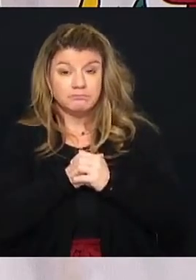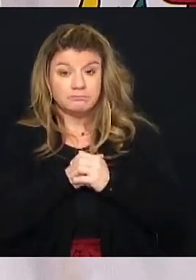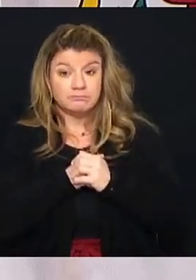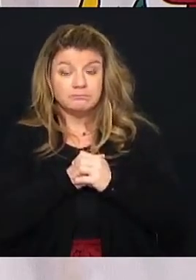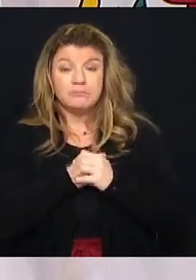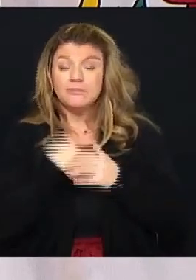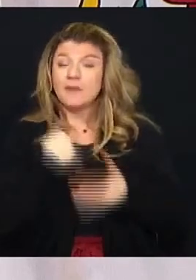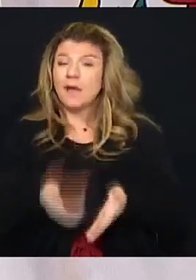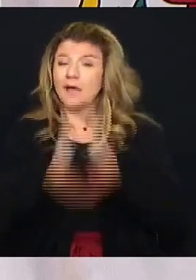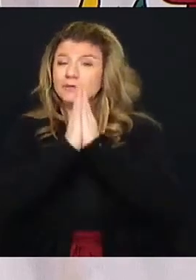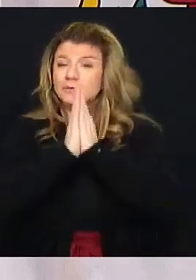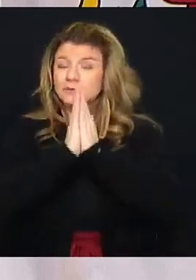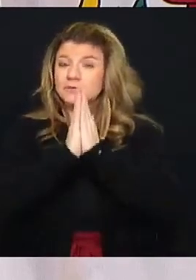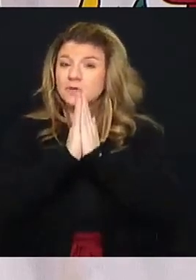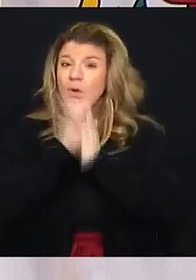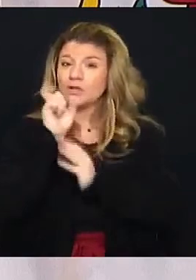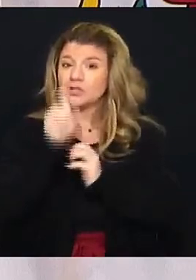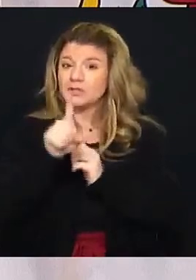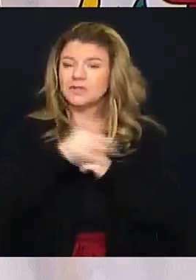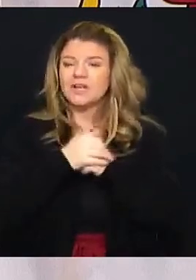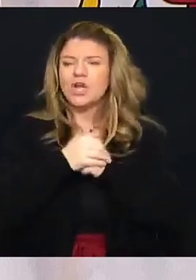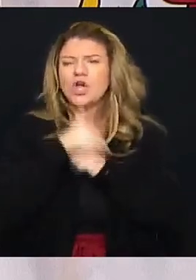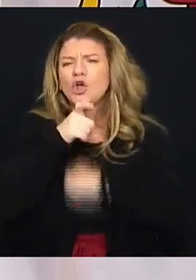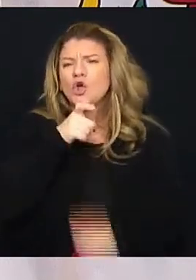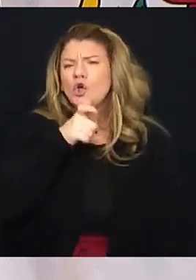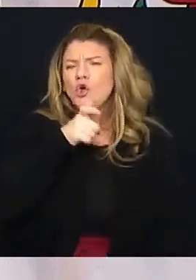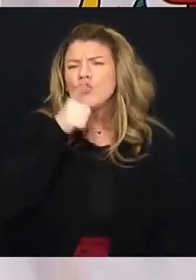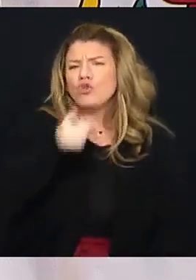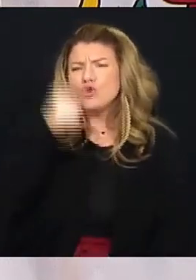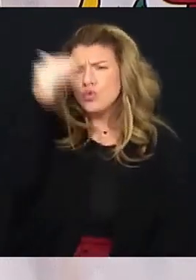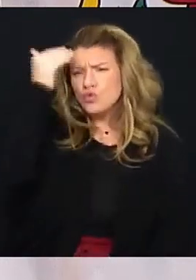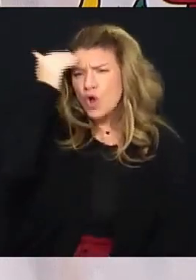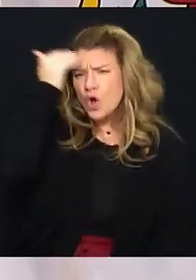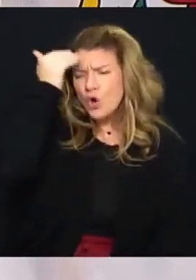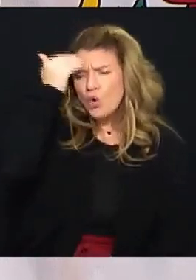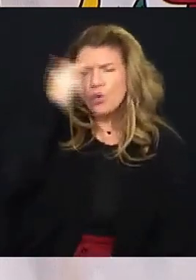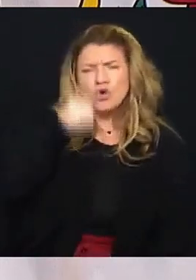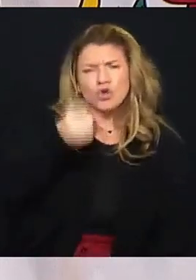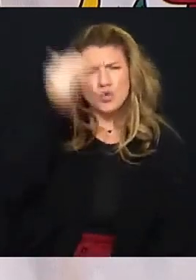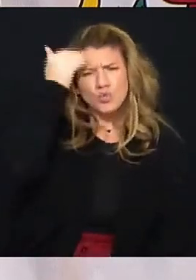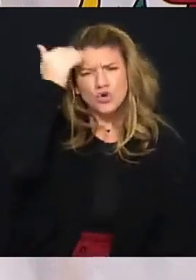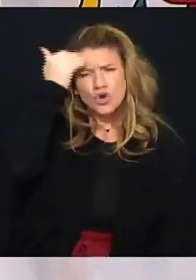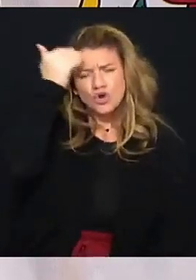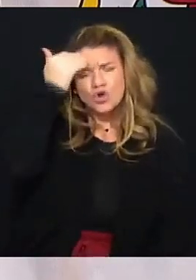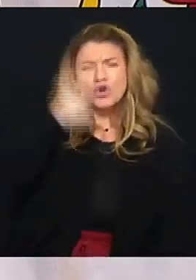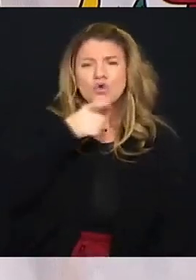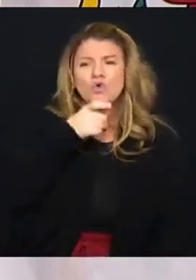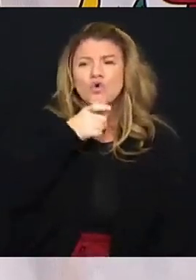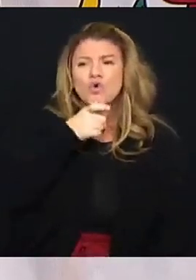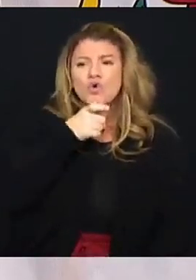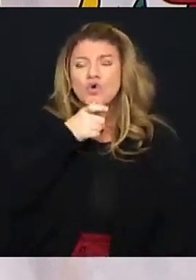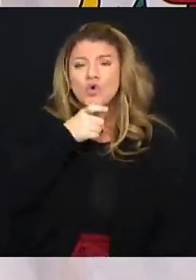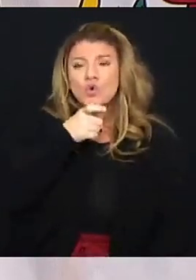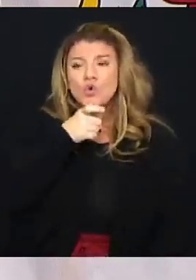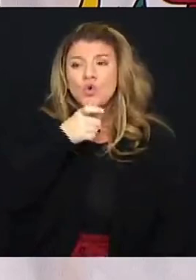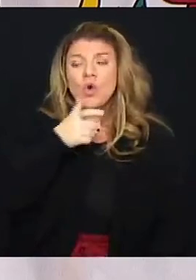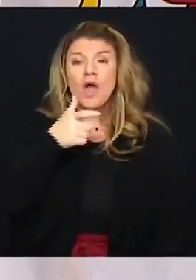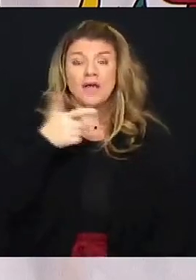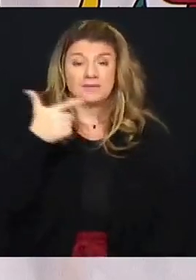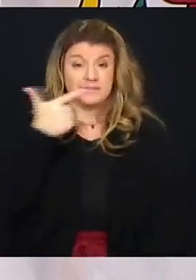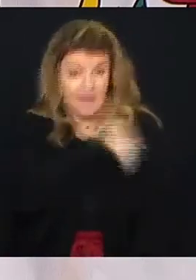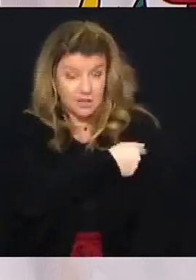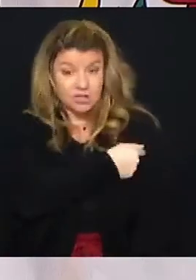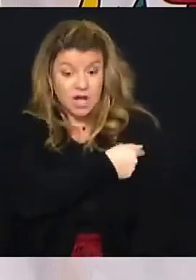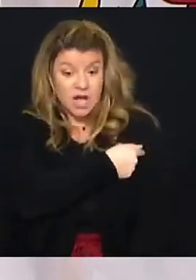I'd ask you just this question. Who do you know? Who do you know out there that has taken a vaccination